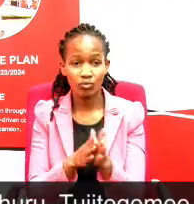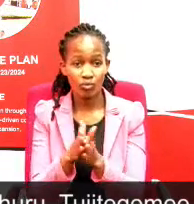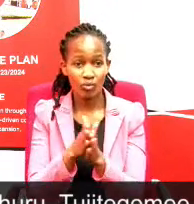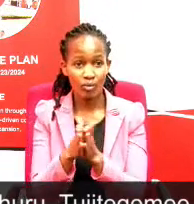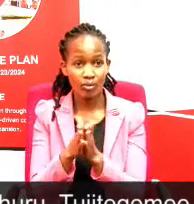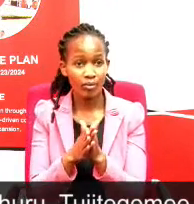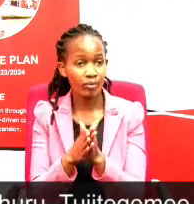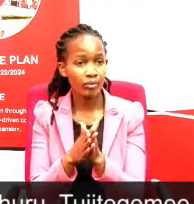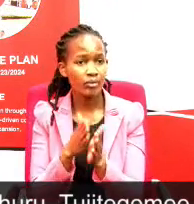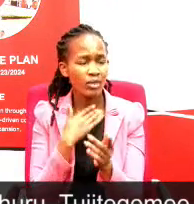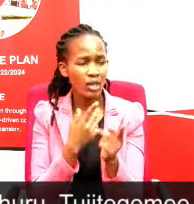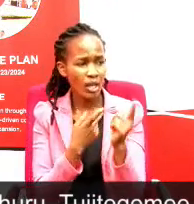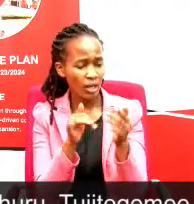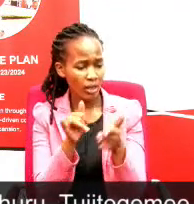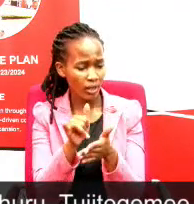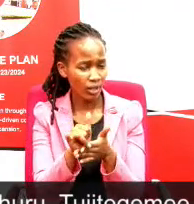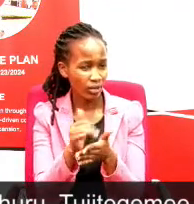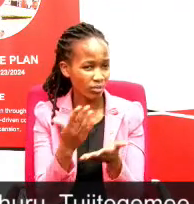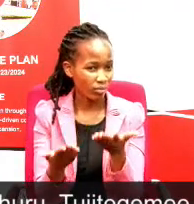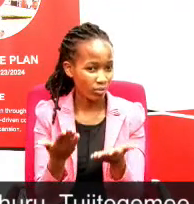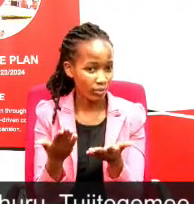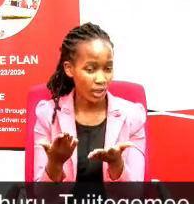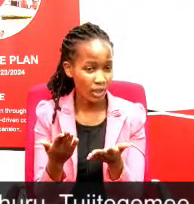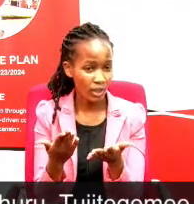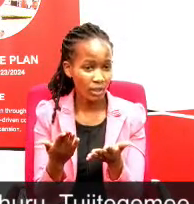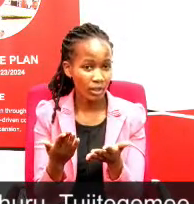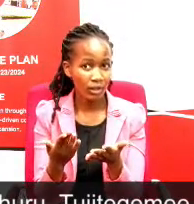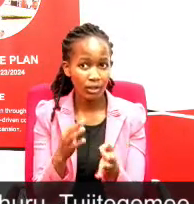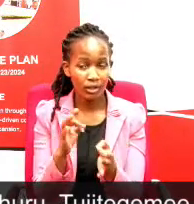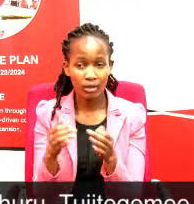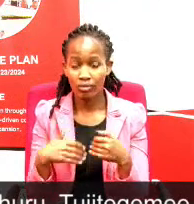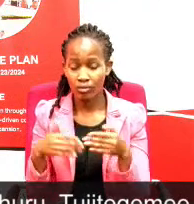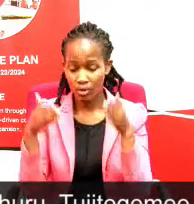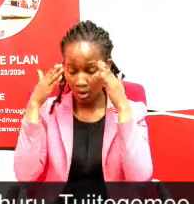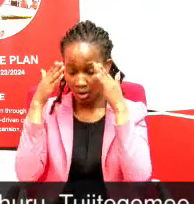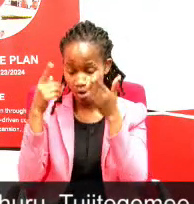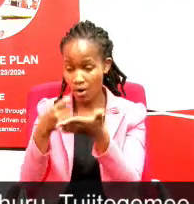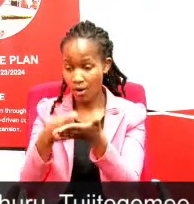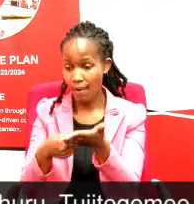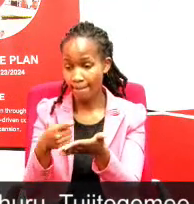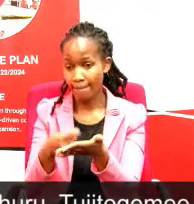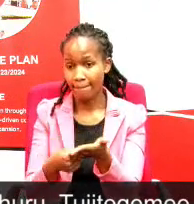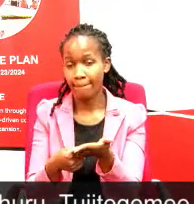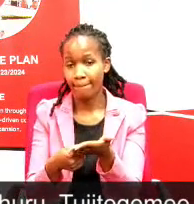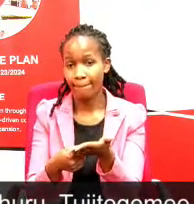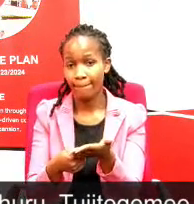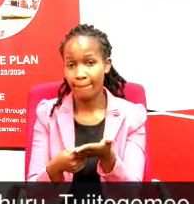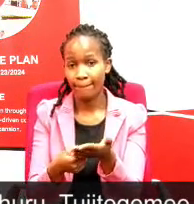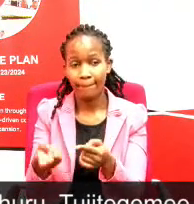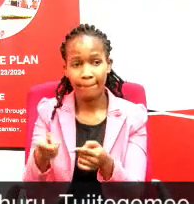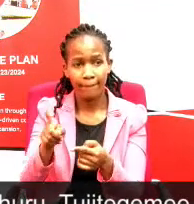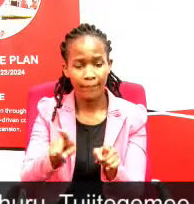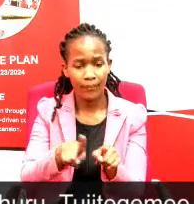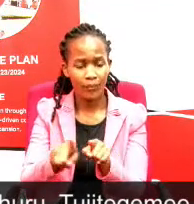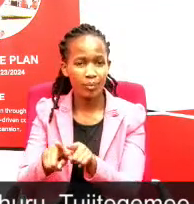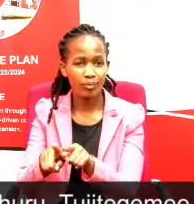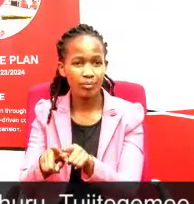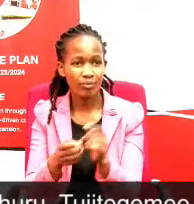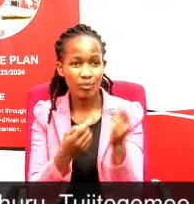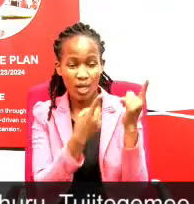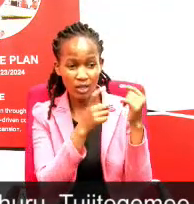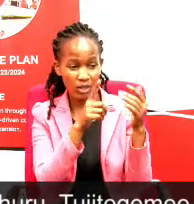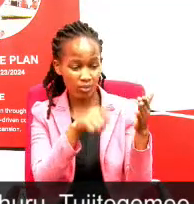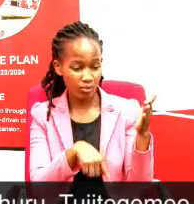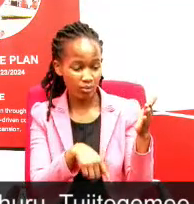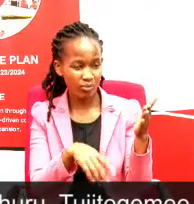aspect. I would expect that we give some focus on tax-based expansion. I would also